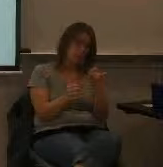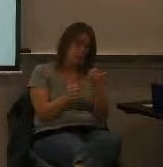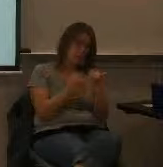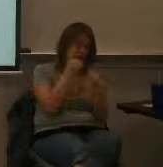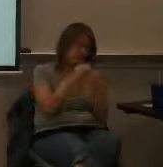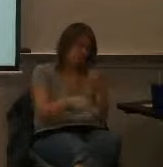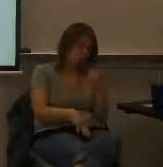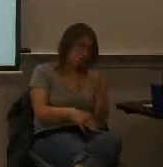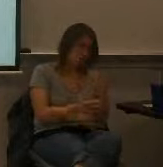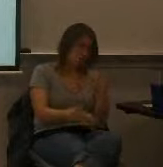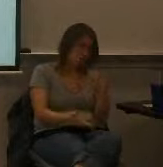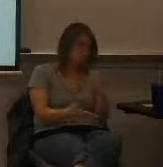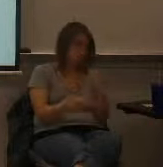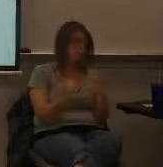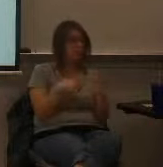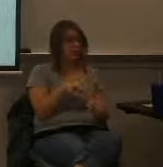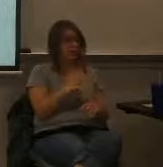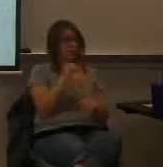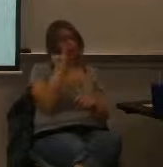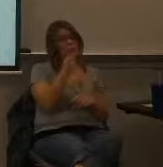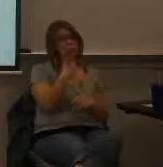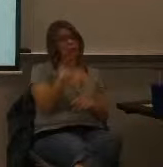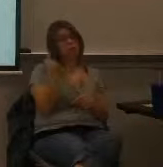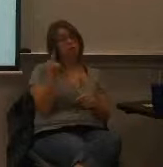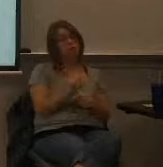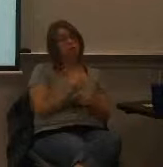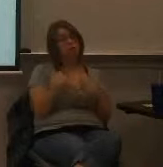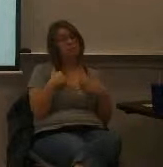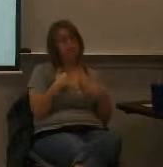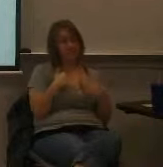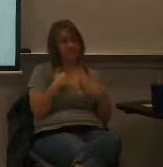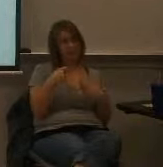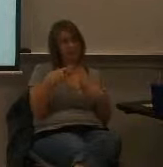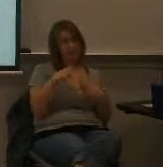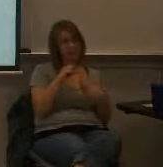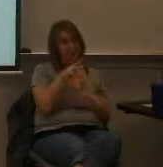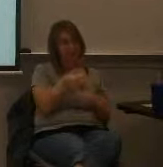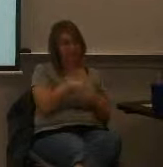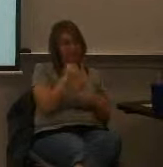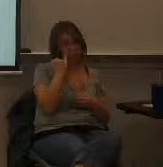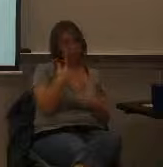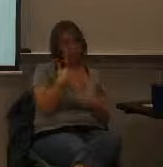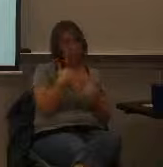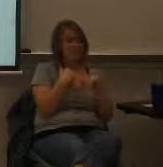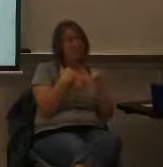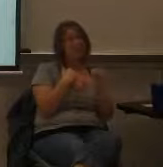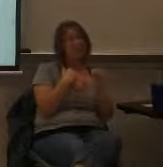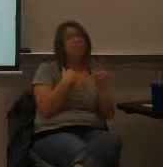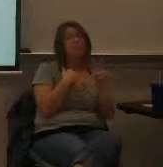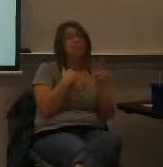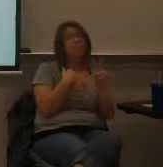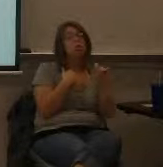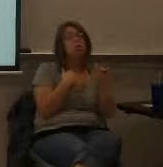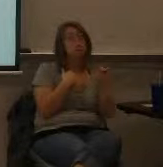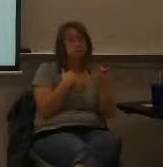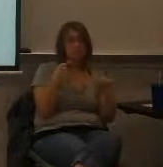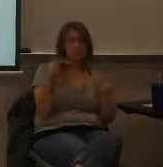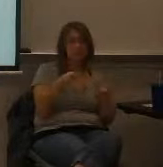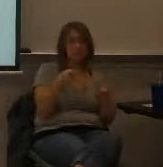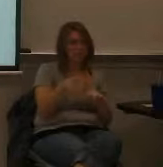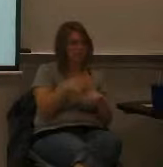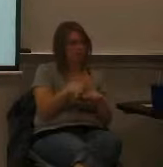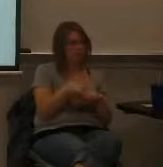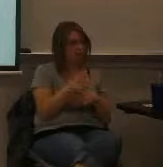we've found is that if you have the right species in there, if you have the invertebrates in particular, they actually tend to